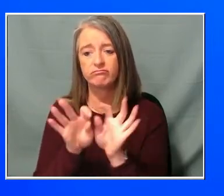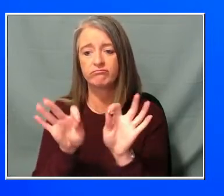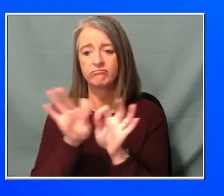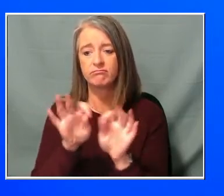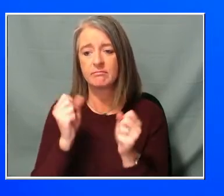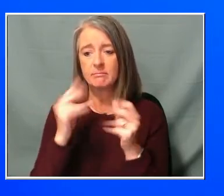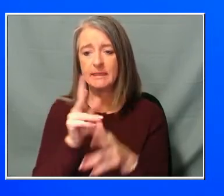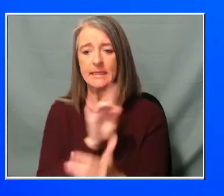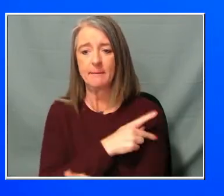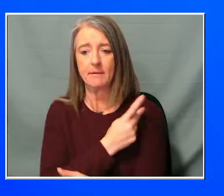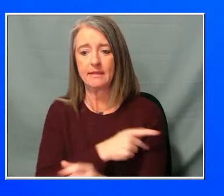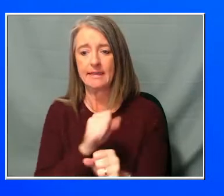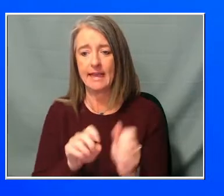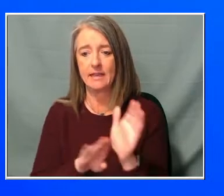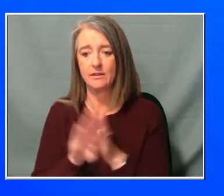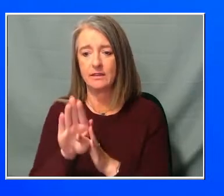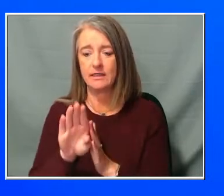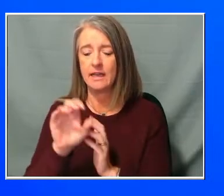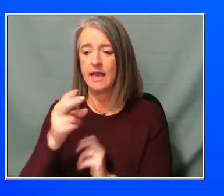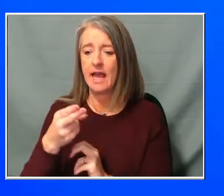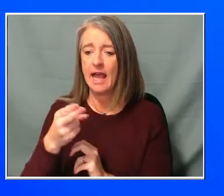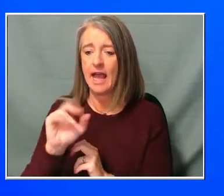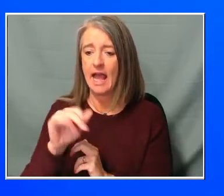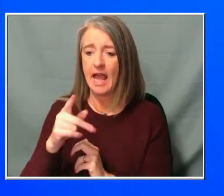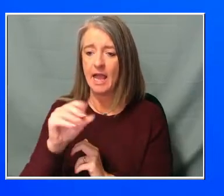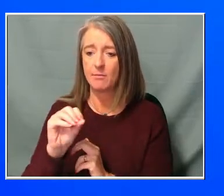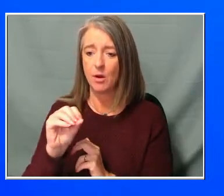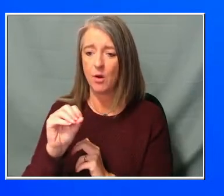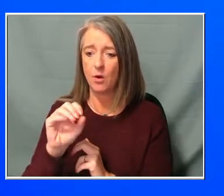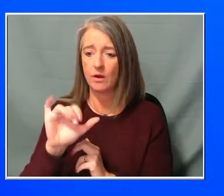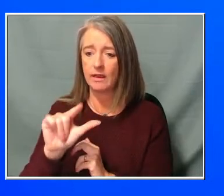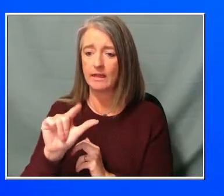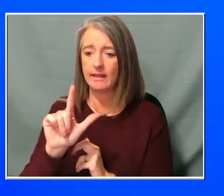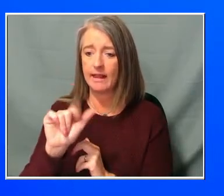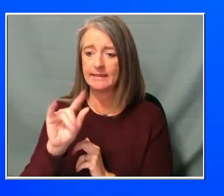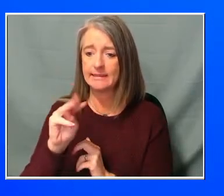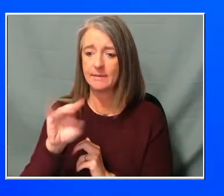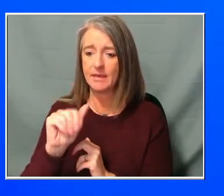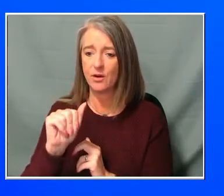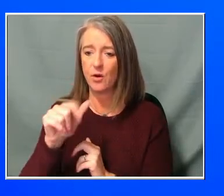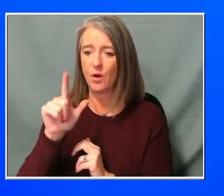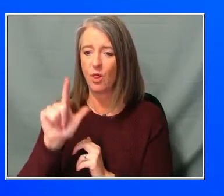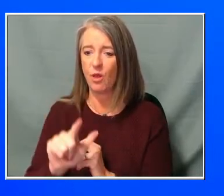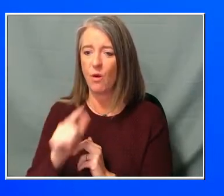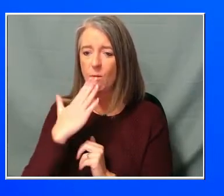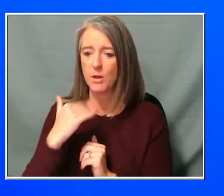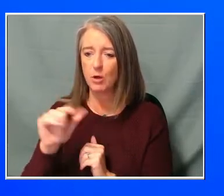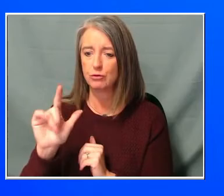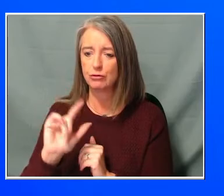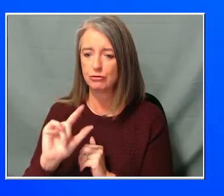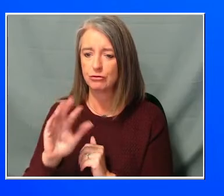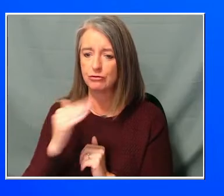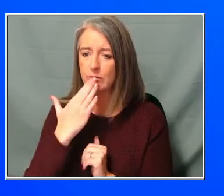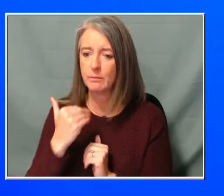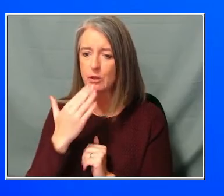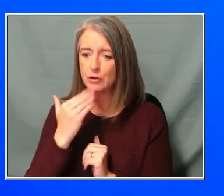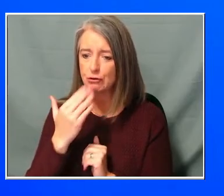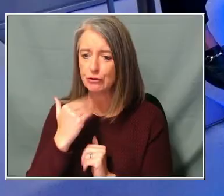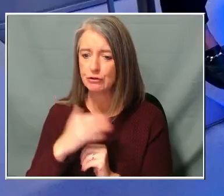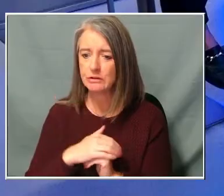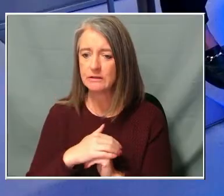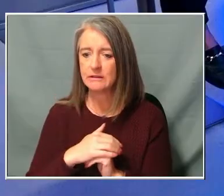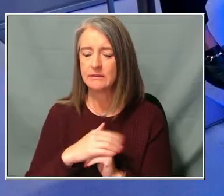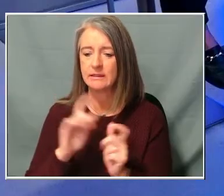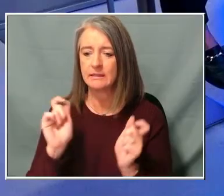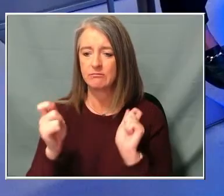patients can develop hypoglycemia or low blood sugars, and so they can work with their healthcare provider to help reduce their medications. Yeah, because